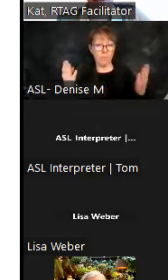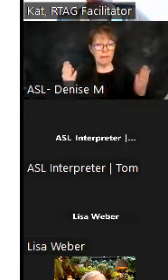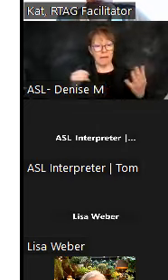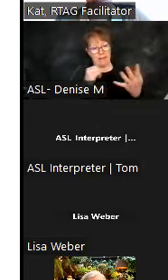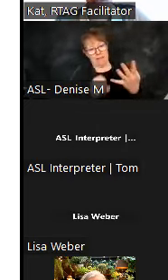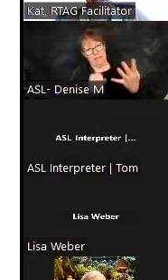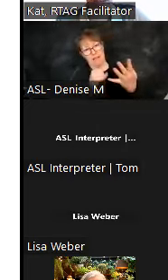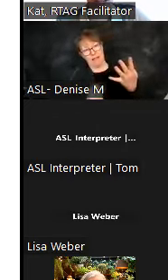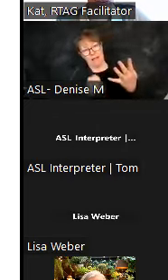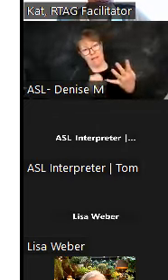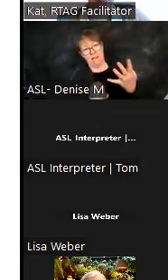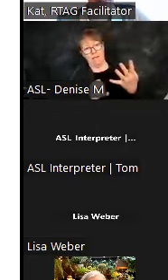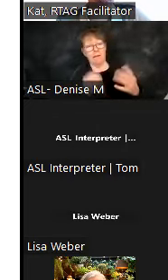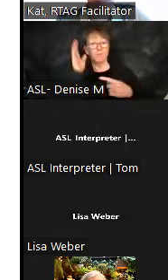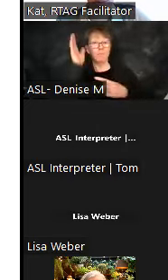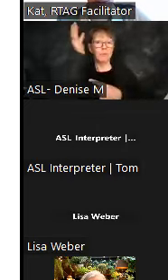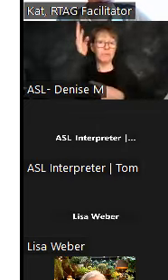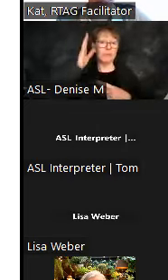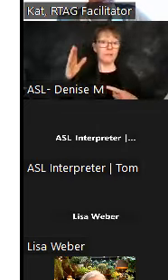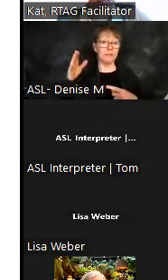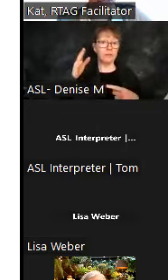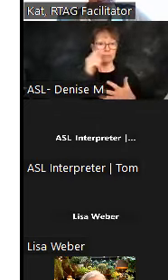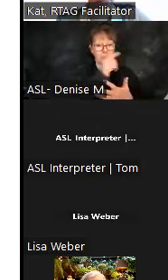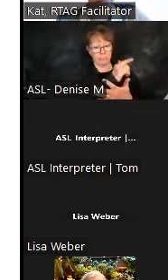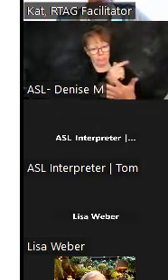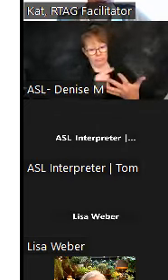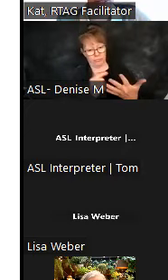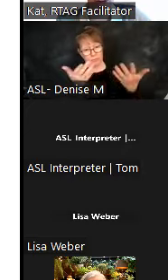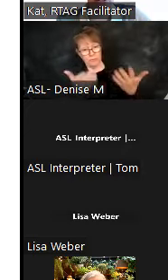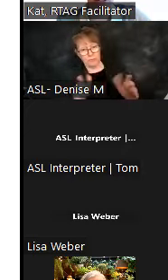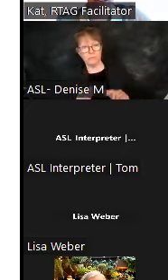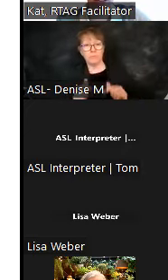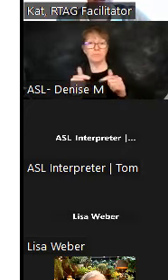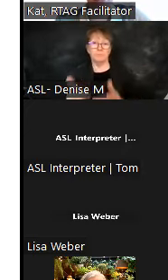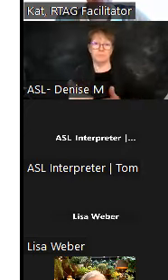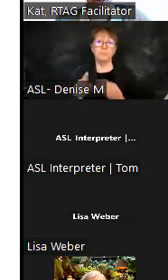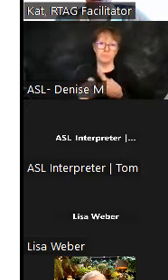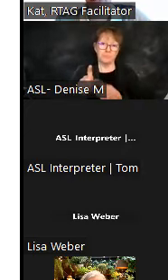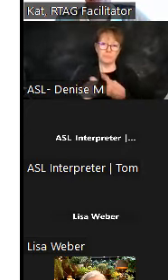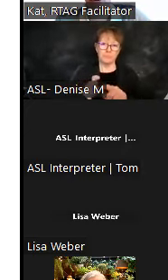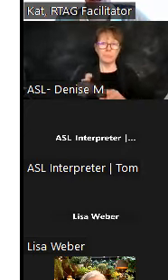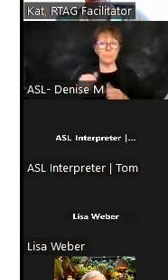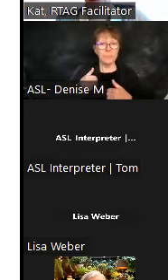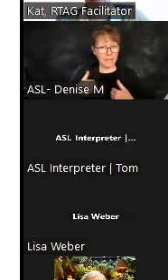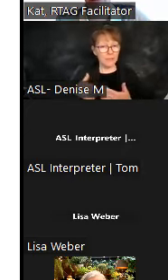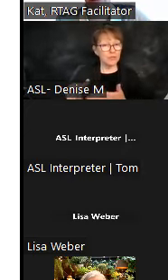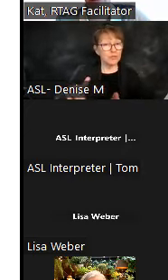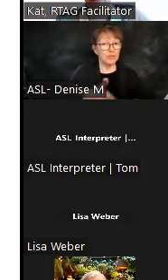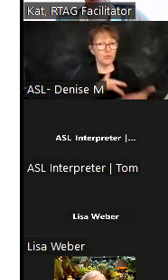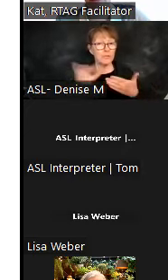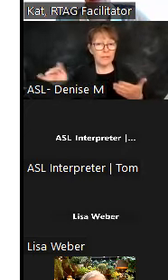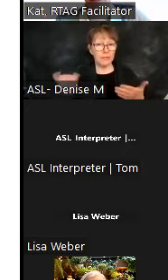end of the formal presentation. Please take time to respond to our survey. Your feedback is important.